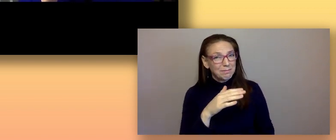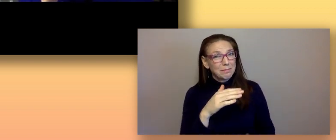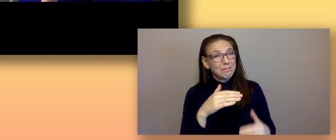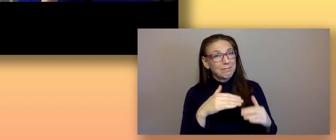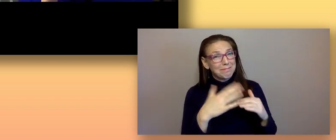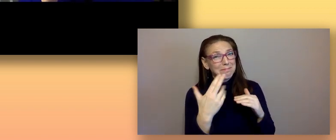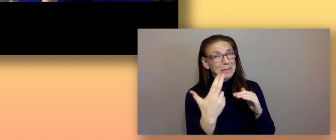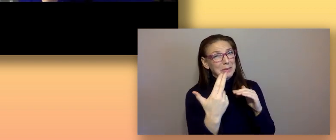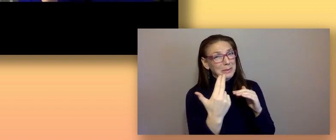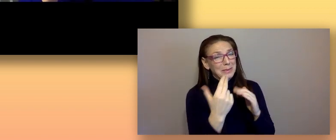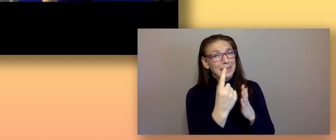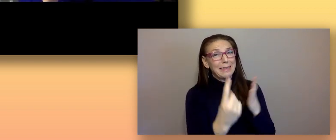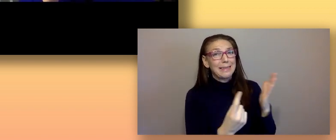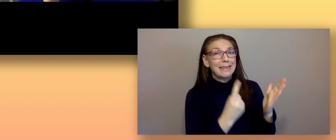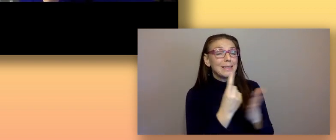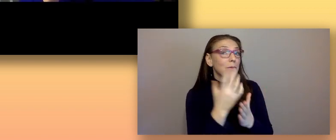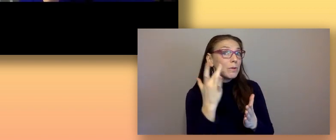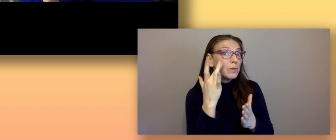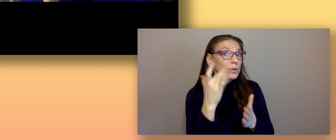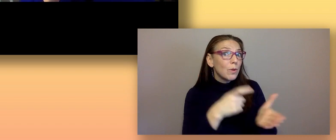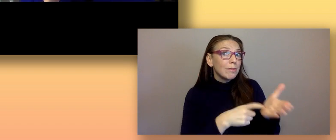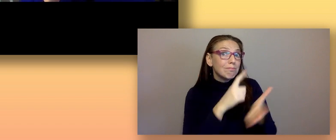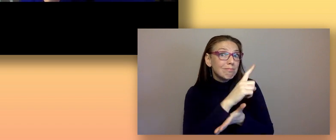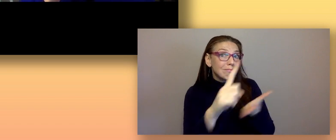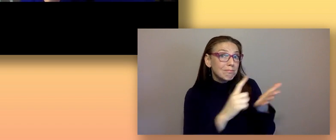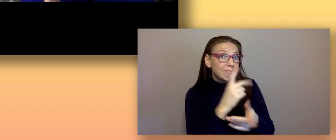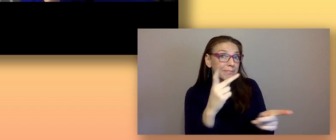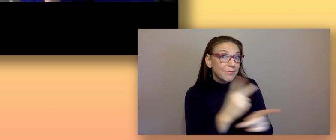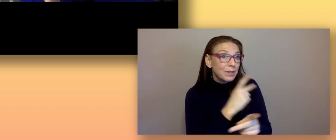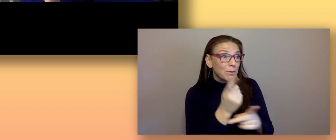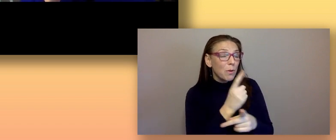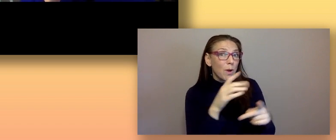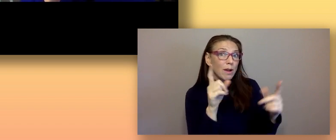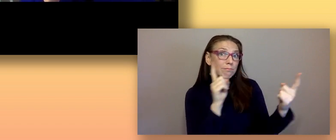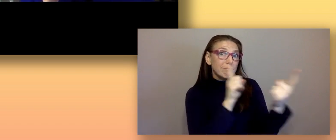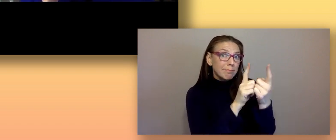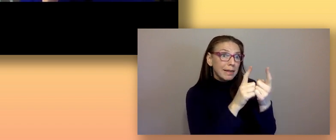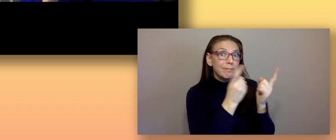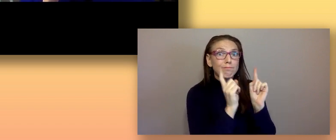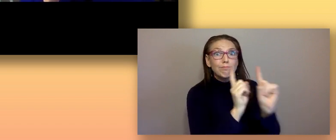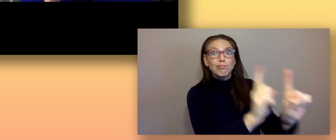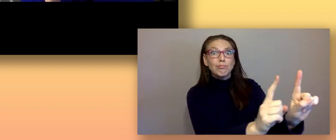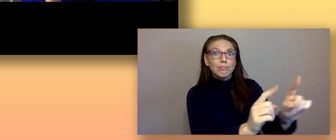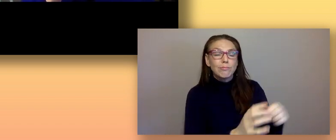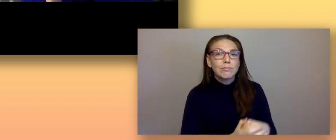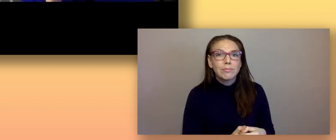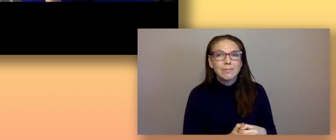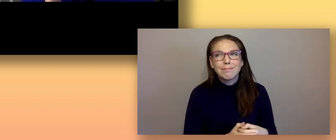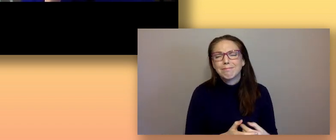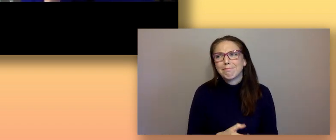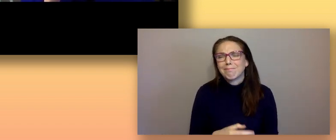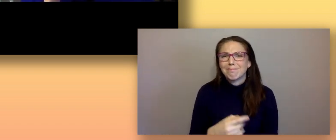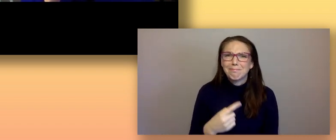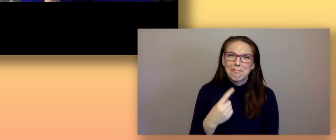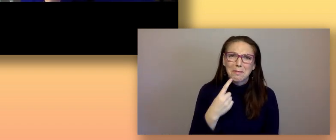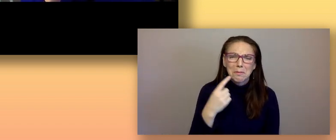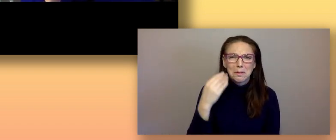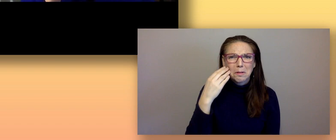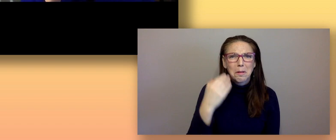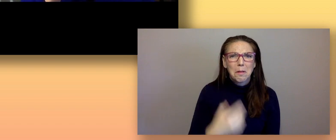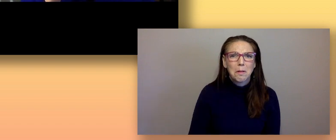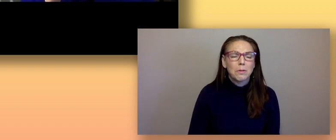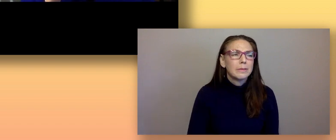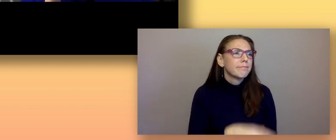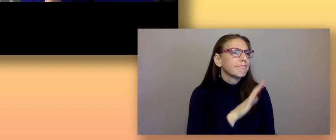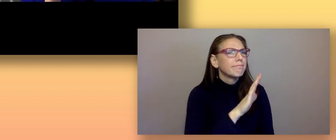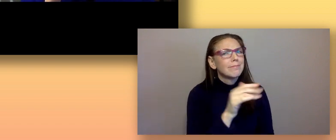least 13, because it'll take at least an hour to figure out a meeting place and travel to get there. I know. Don't